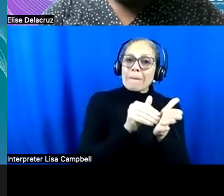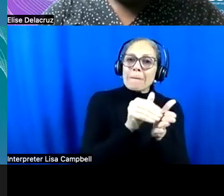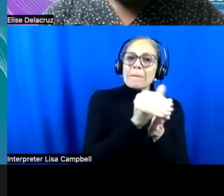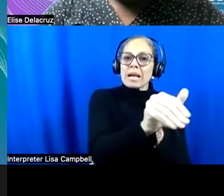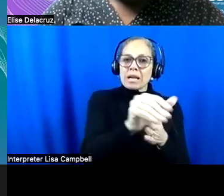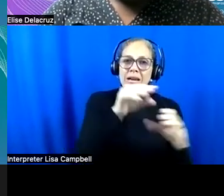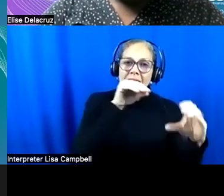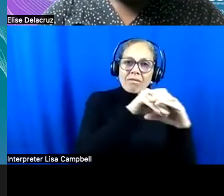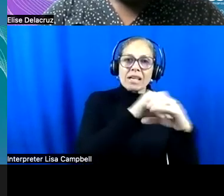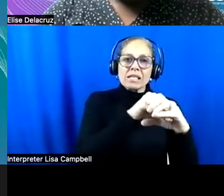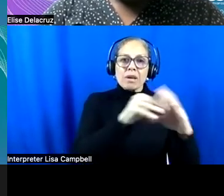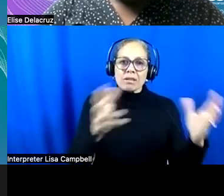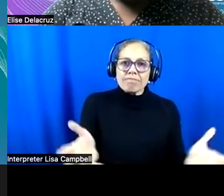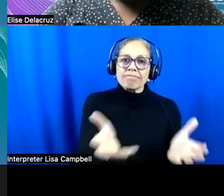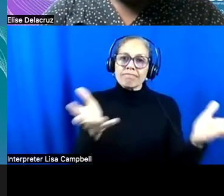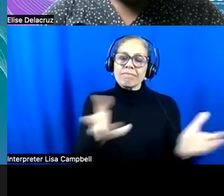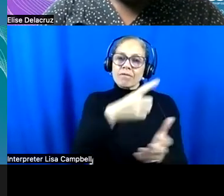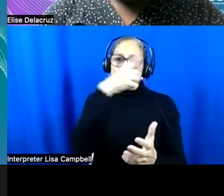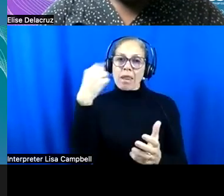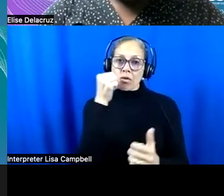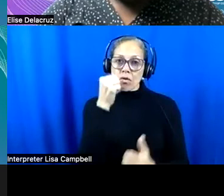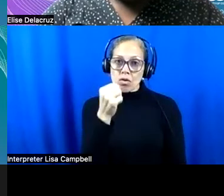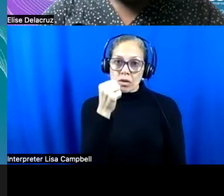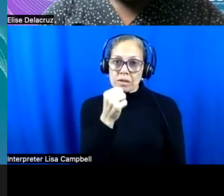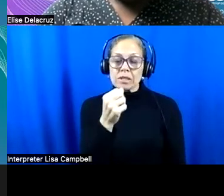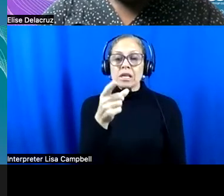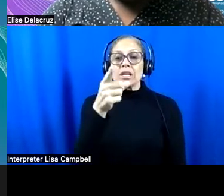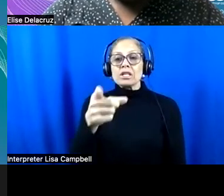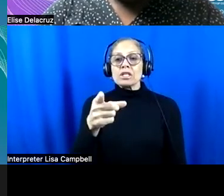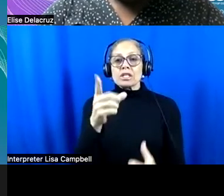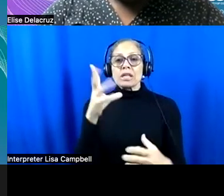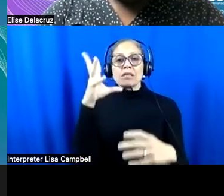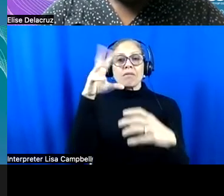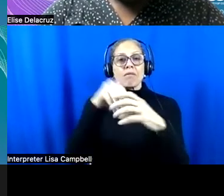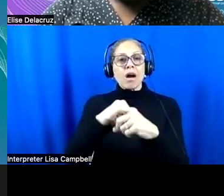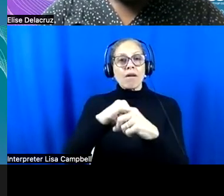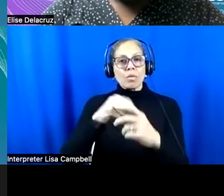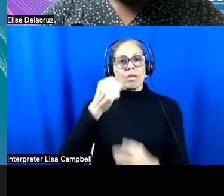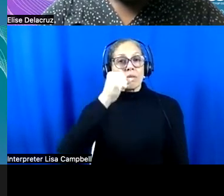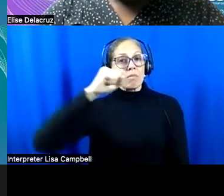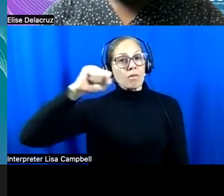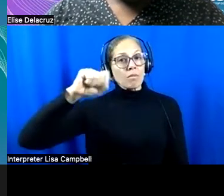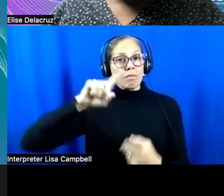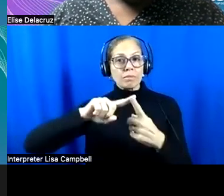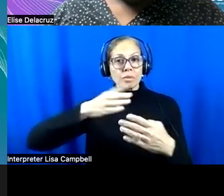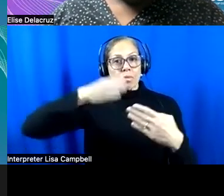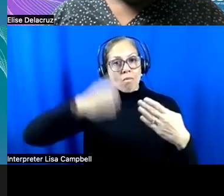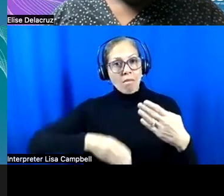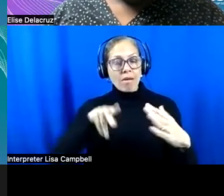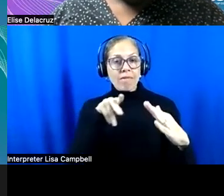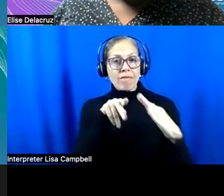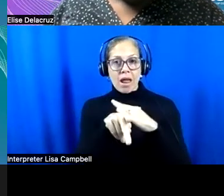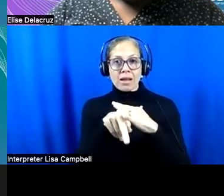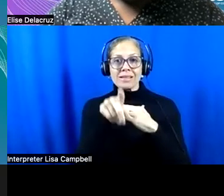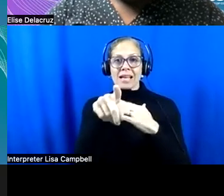girls. And she's a member of the Move to End Violence, an initiative designed to strengthen